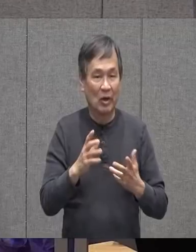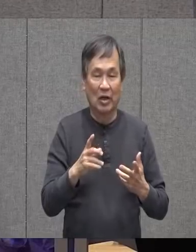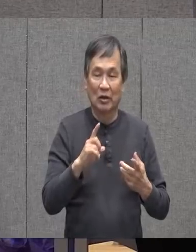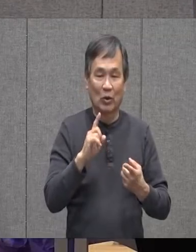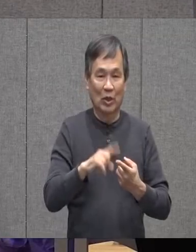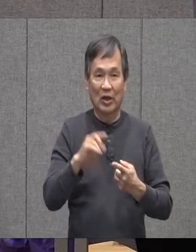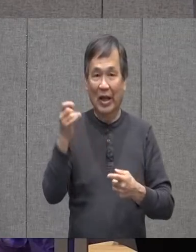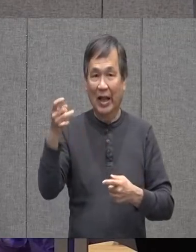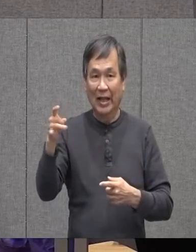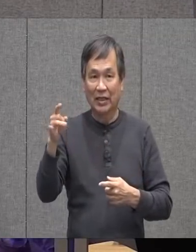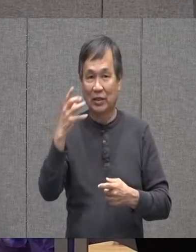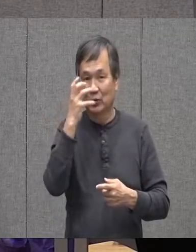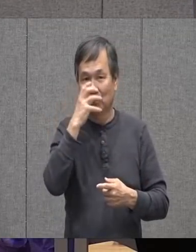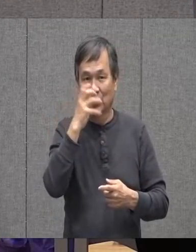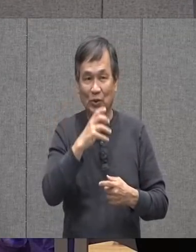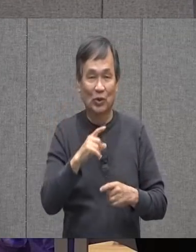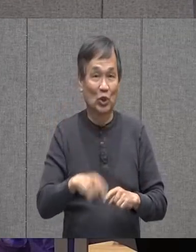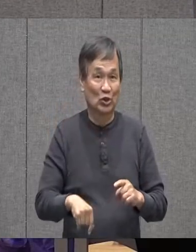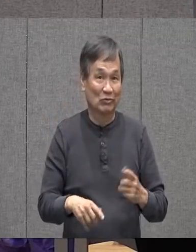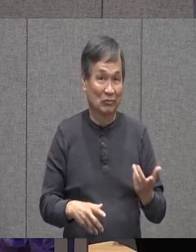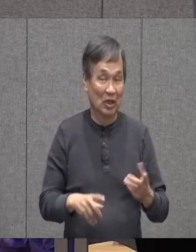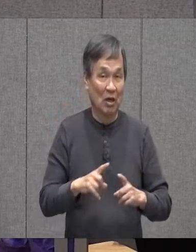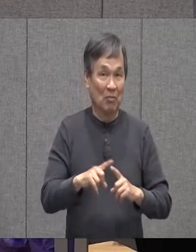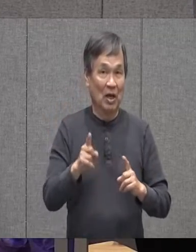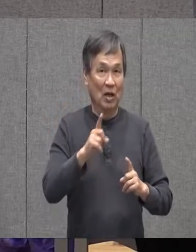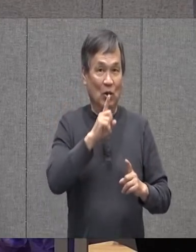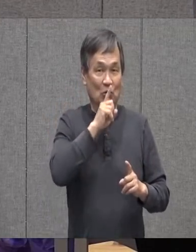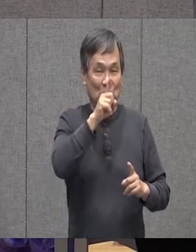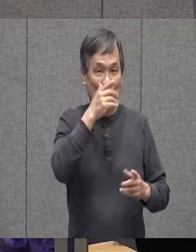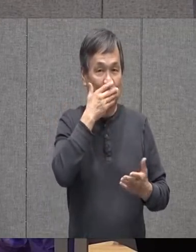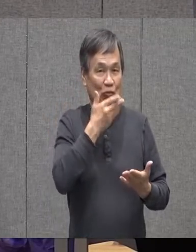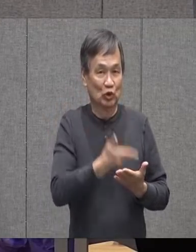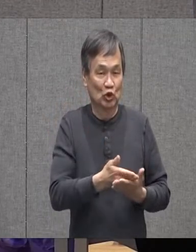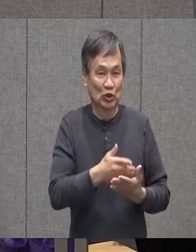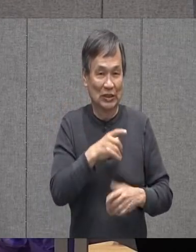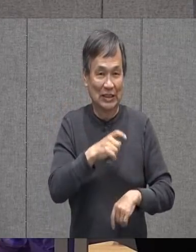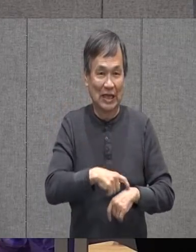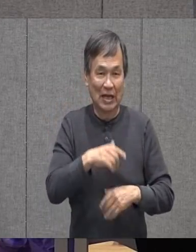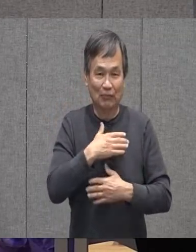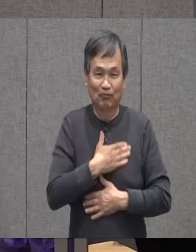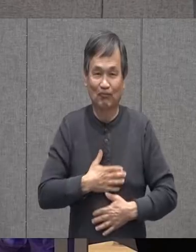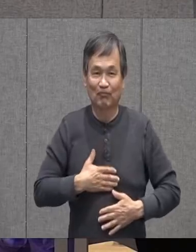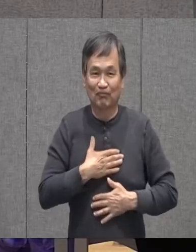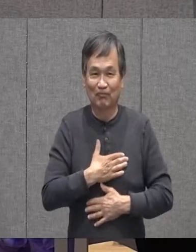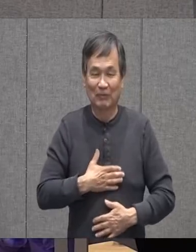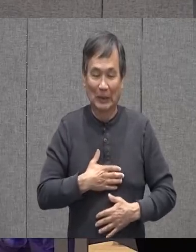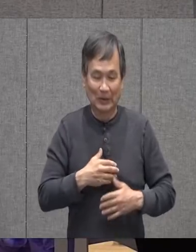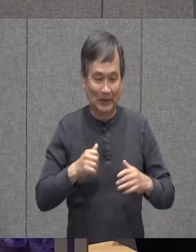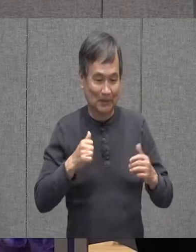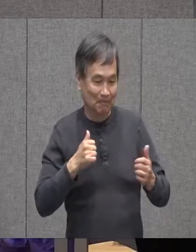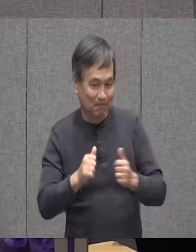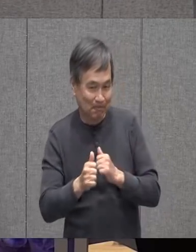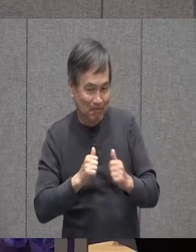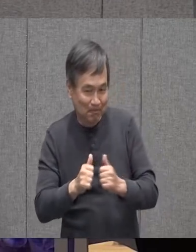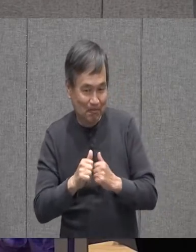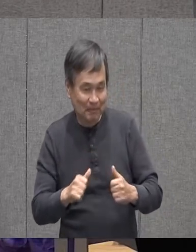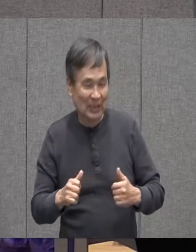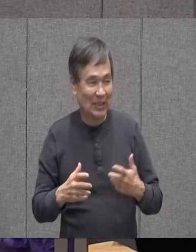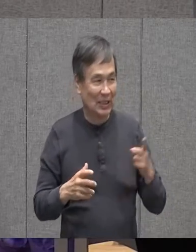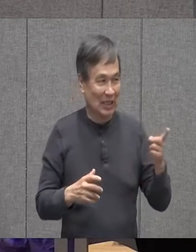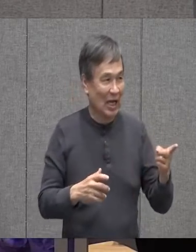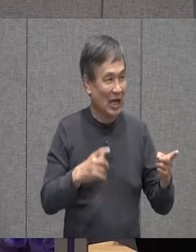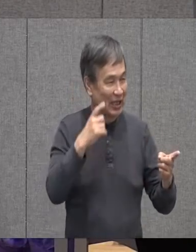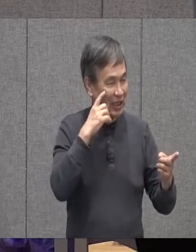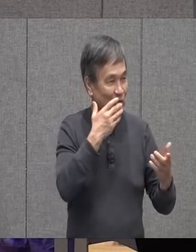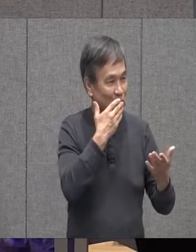took us a little bit longer than we thought. But we've certainly had a good time, and I'm glad we've had a little bit of competitive thinking in the way that we were